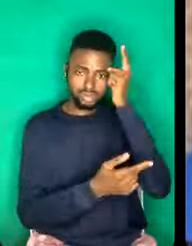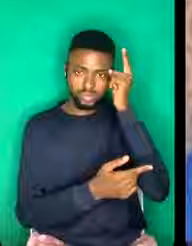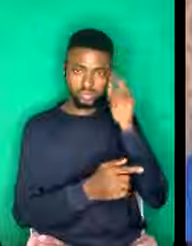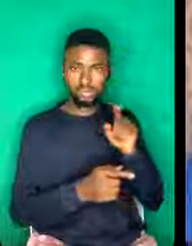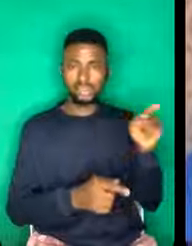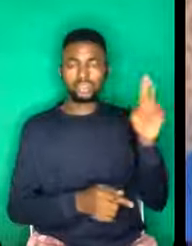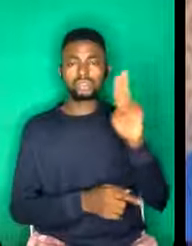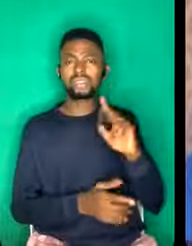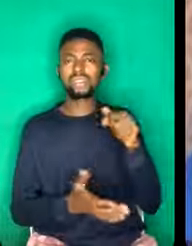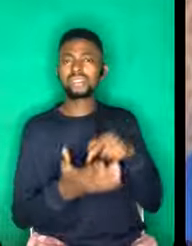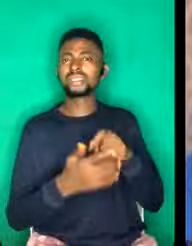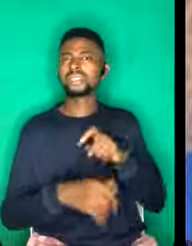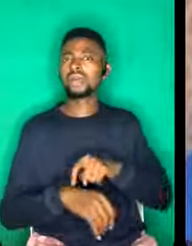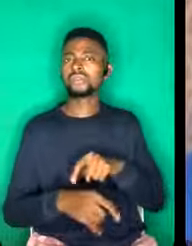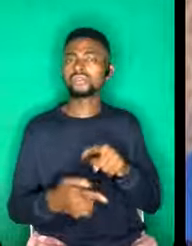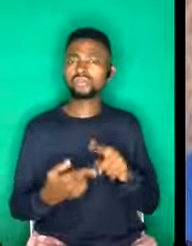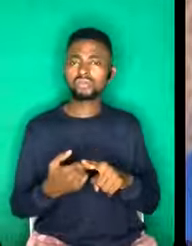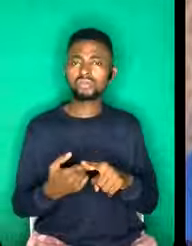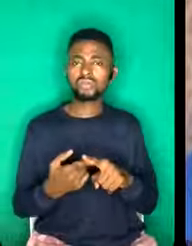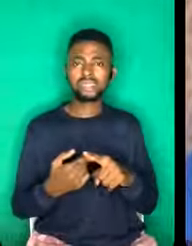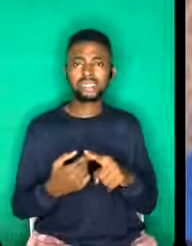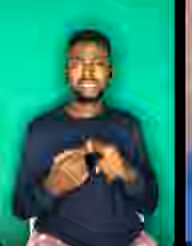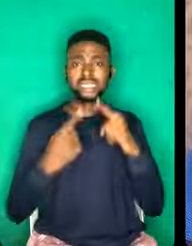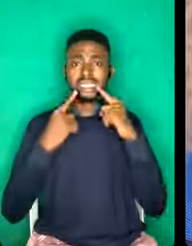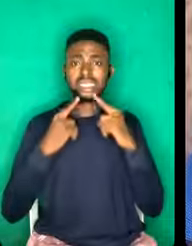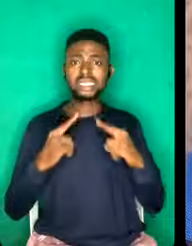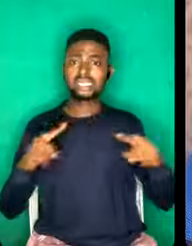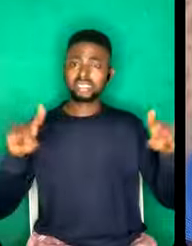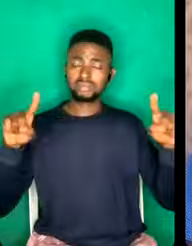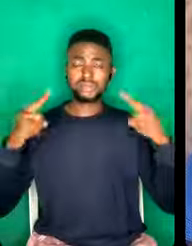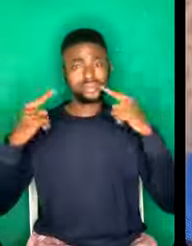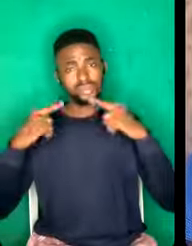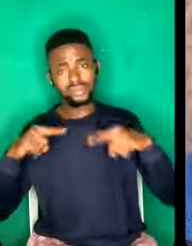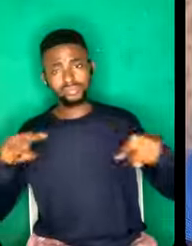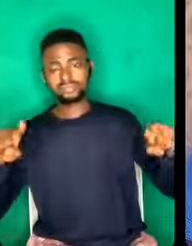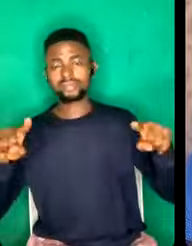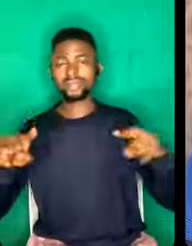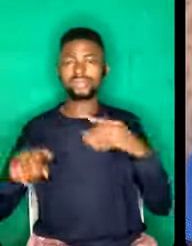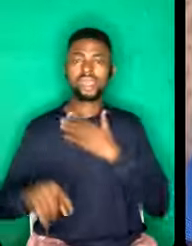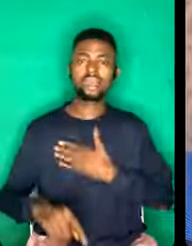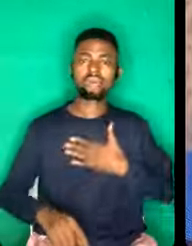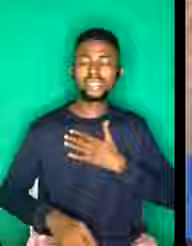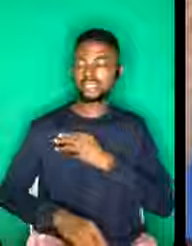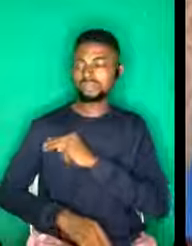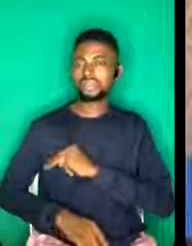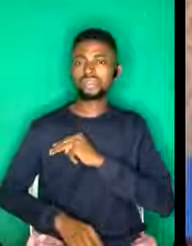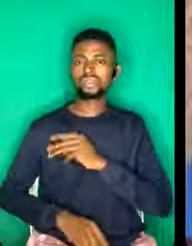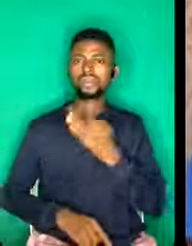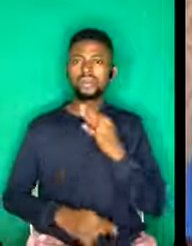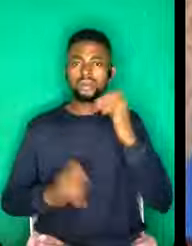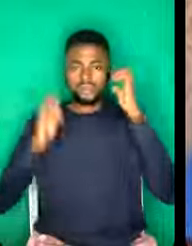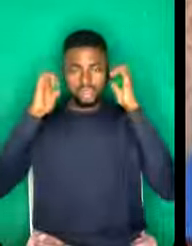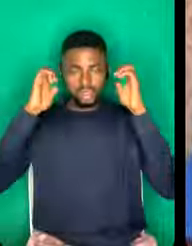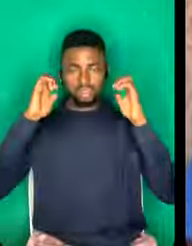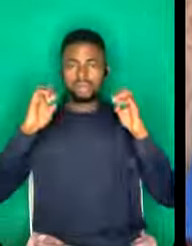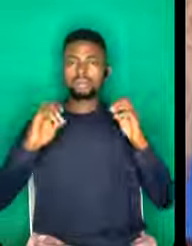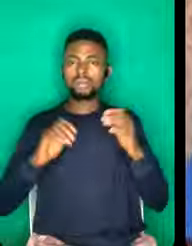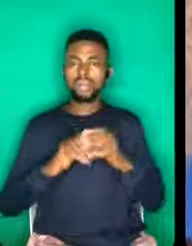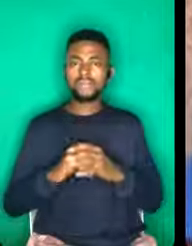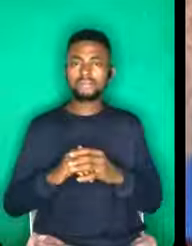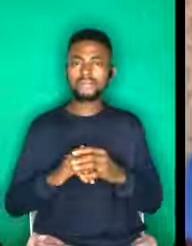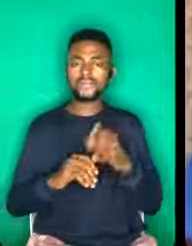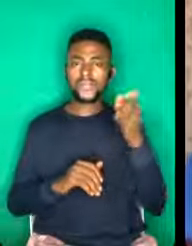to say, please, please, please, Ministry of Education, right? Please, we should have, there was one time I was